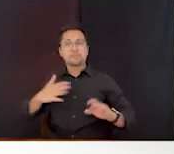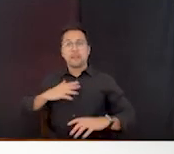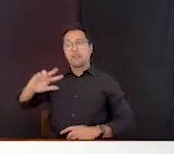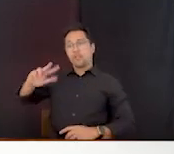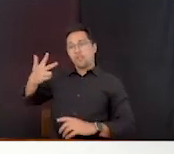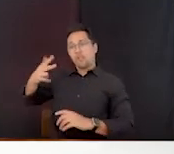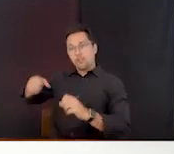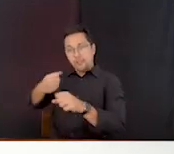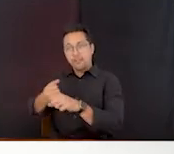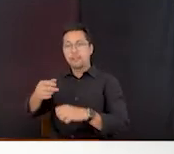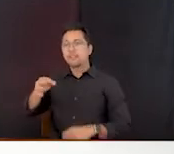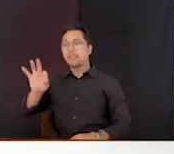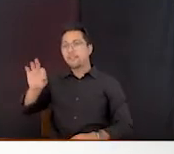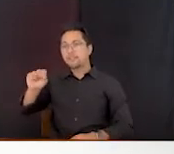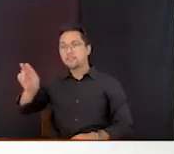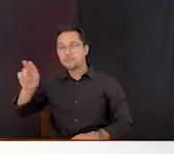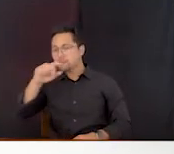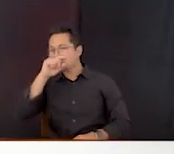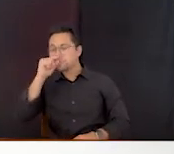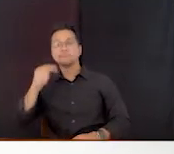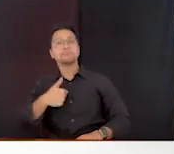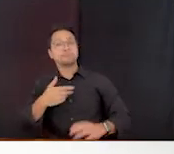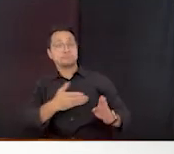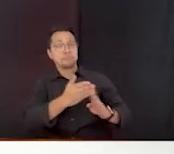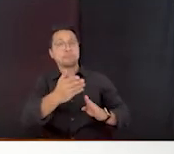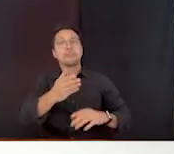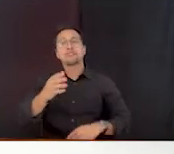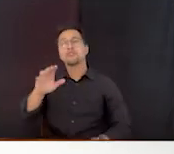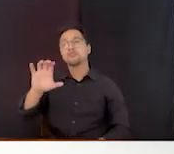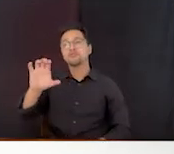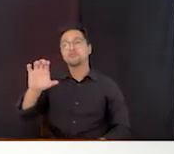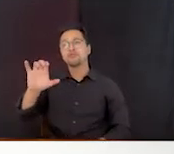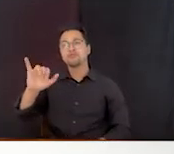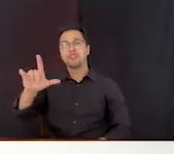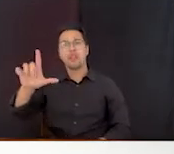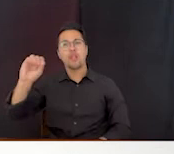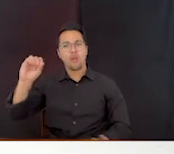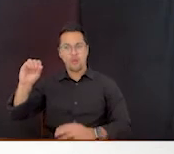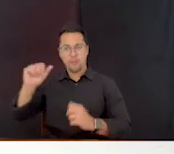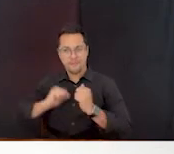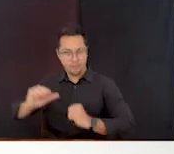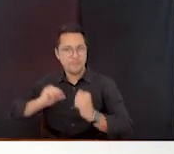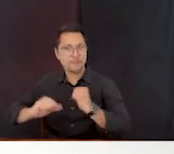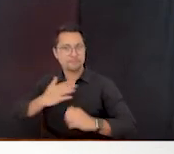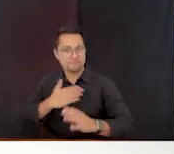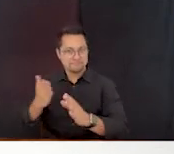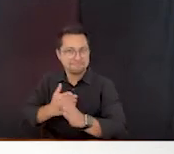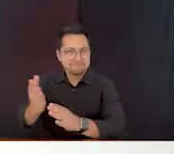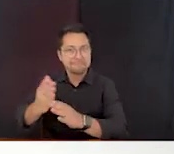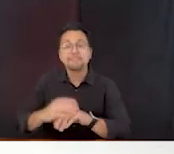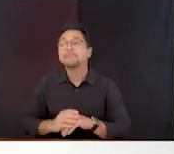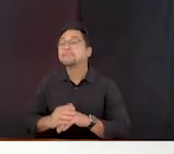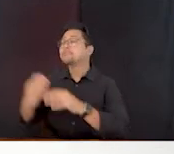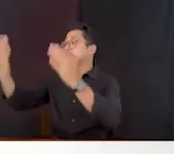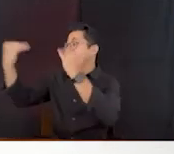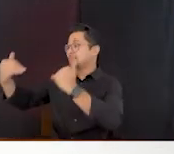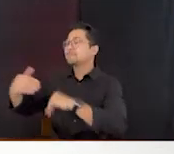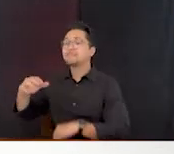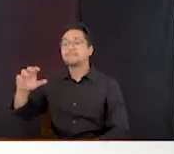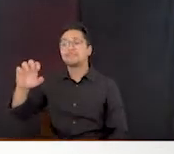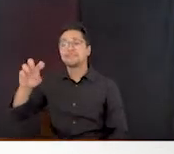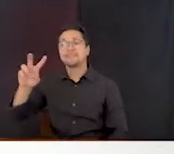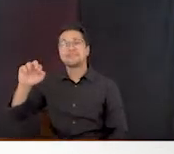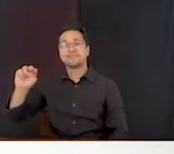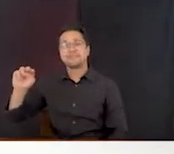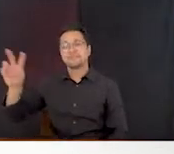as a freshman as part of a class I took through our Office of Accessibility Services, which JR was helping out teach. Currently, I am the president. I just finished my 3rd